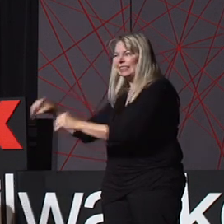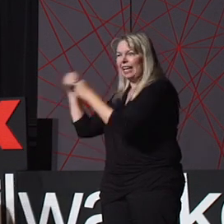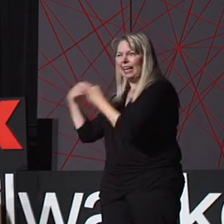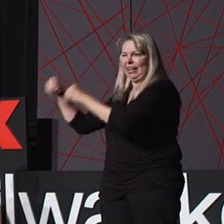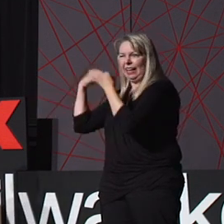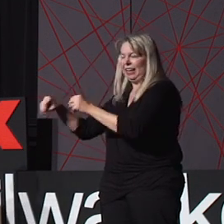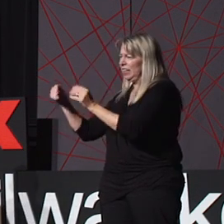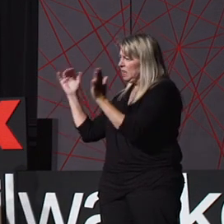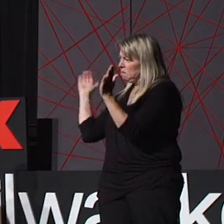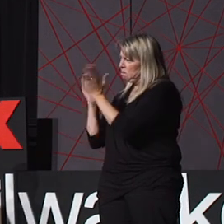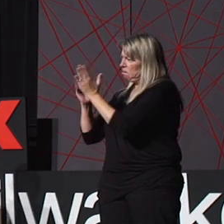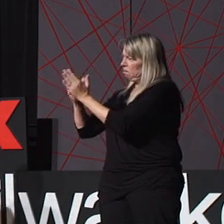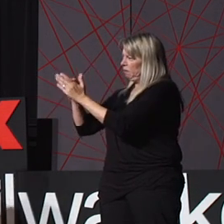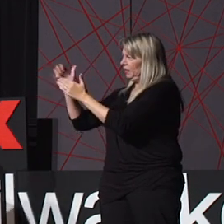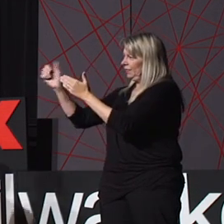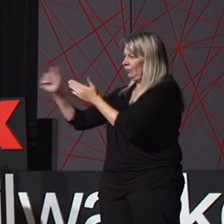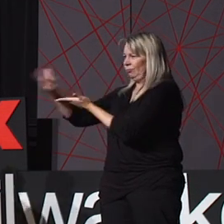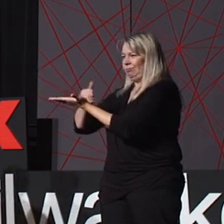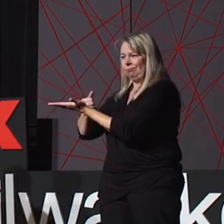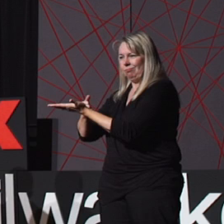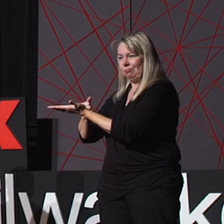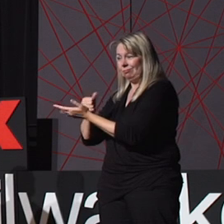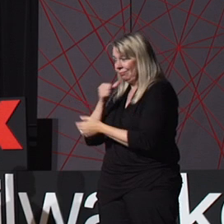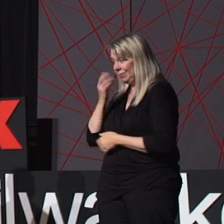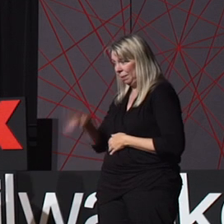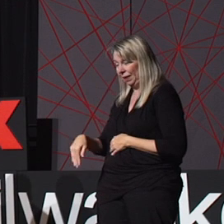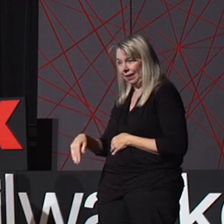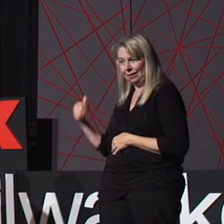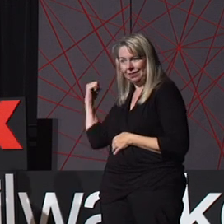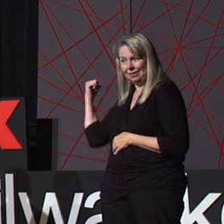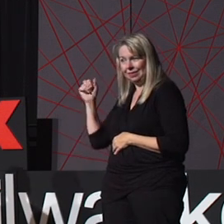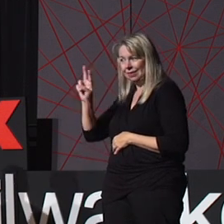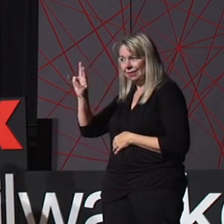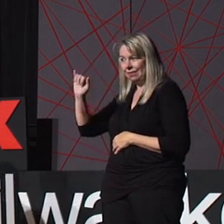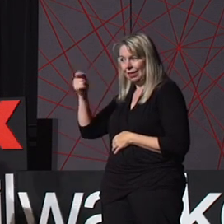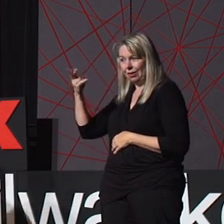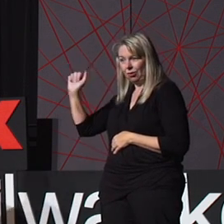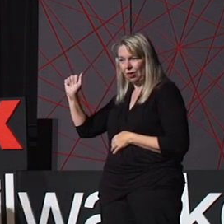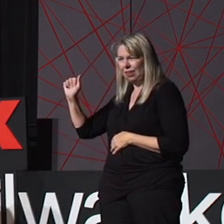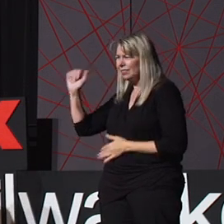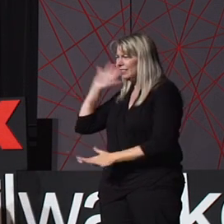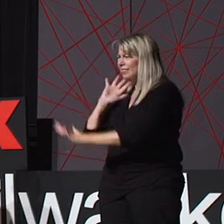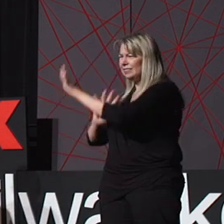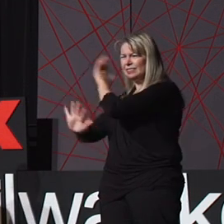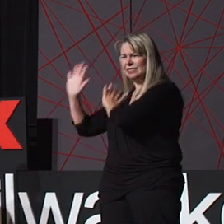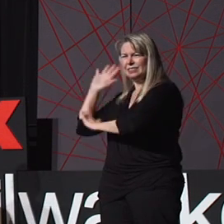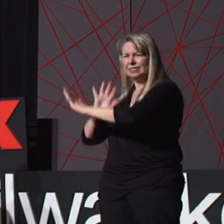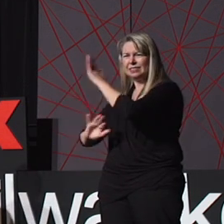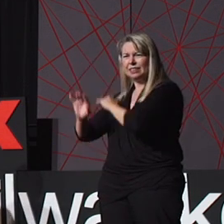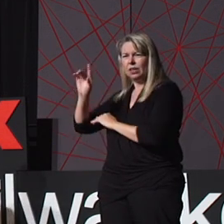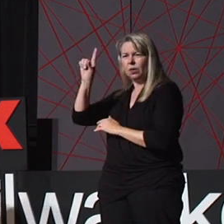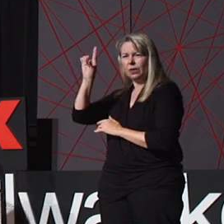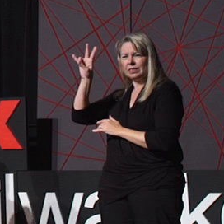exceed a billion dollars a year, which isn't bad for a failed drug. Even going back to the 18th century, Benjamin